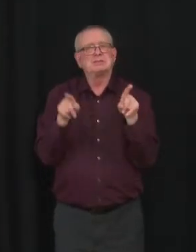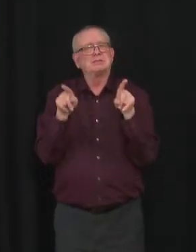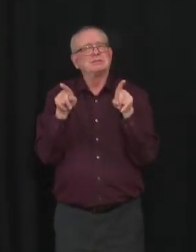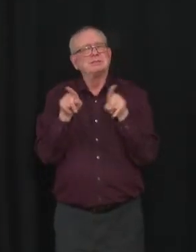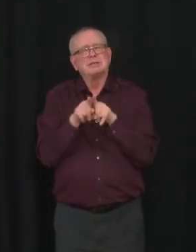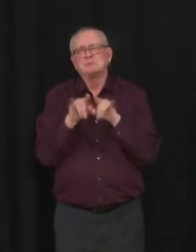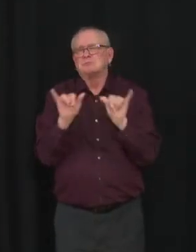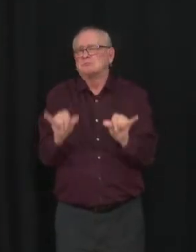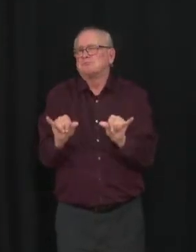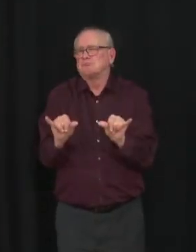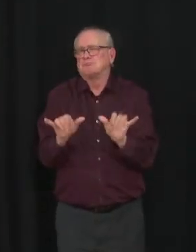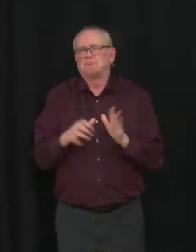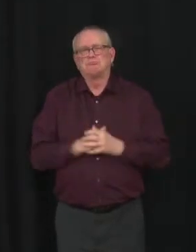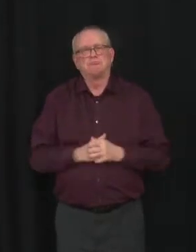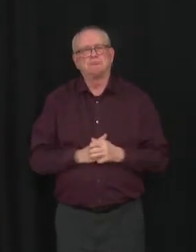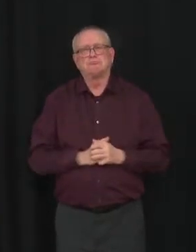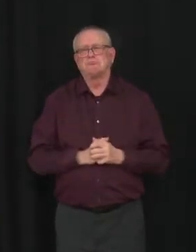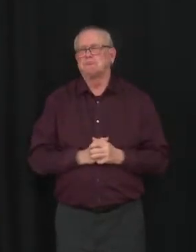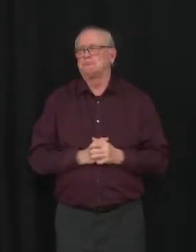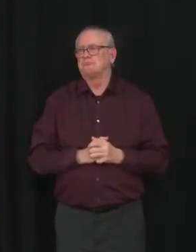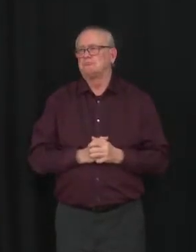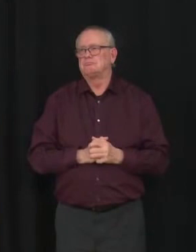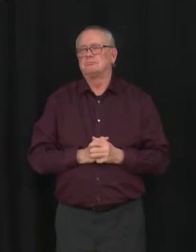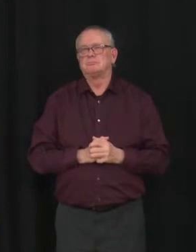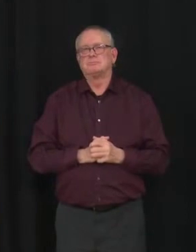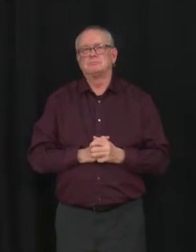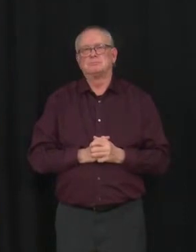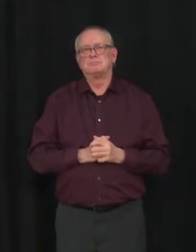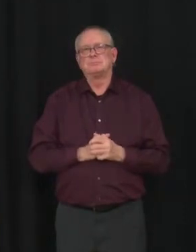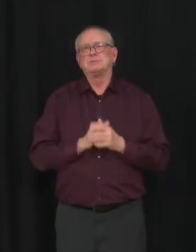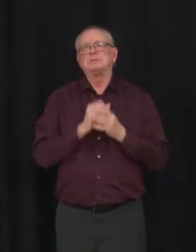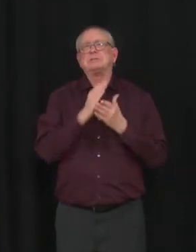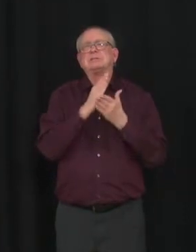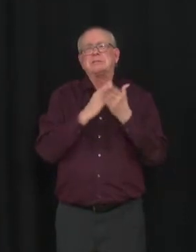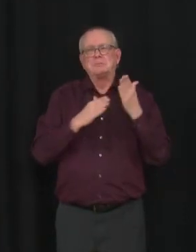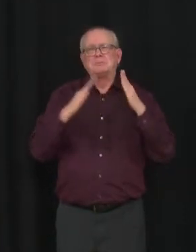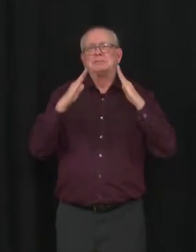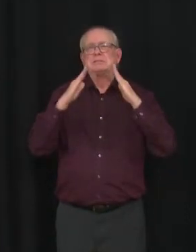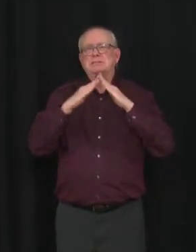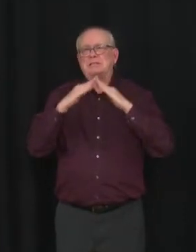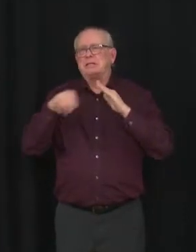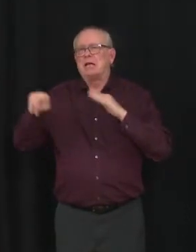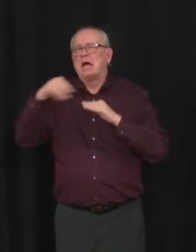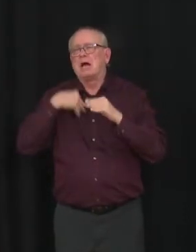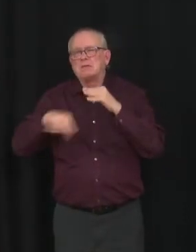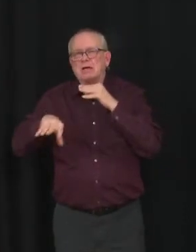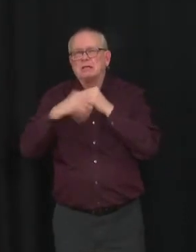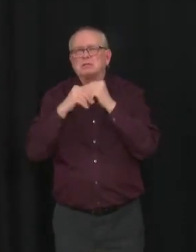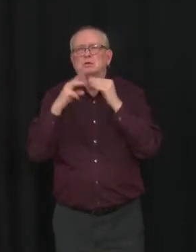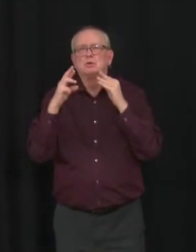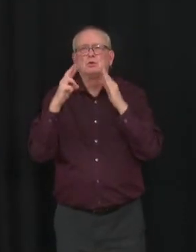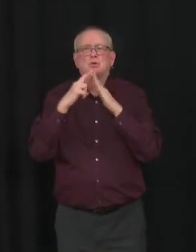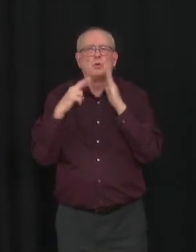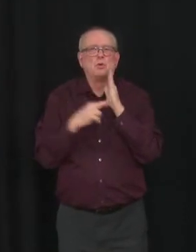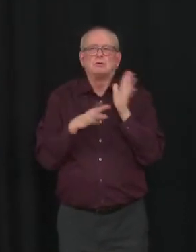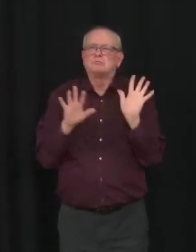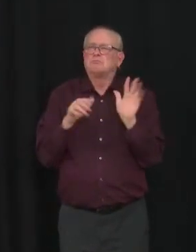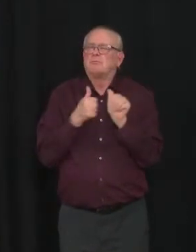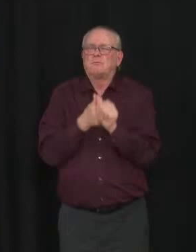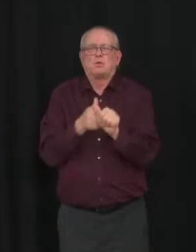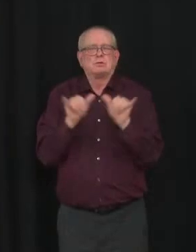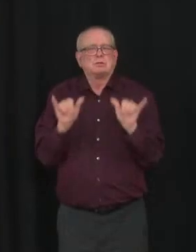other jurisdictions within the province, like the cities. So those measures will continue to be in place. as Premier already